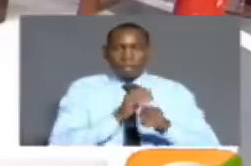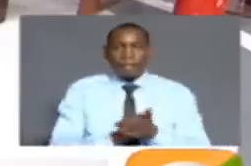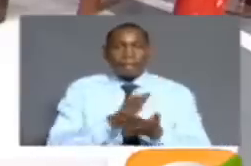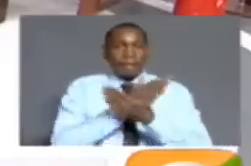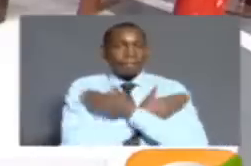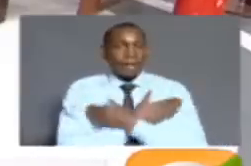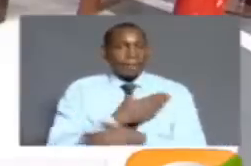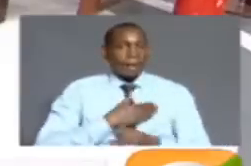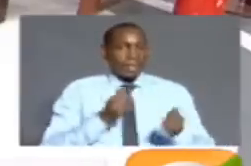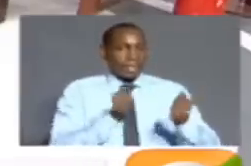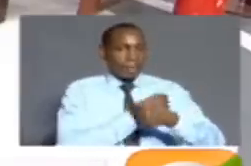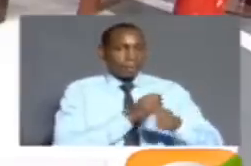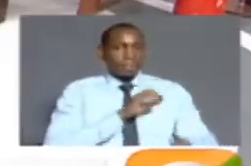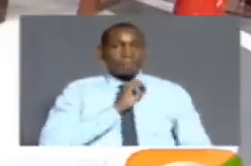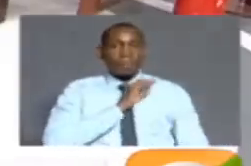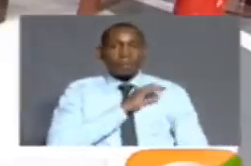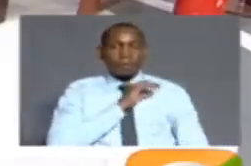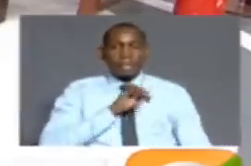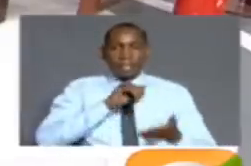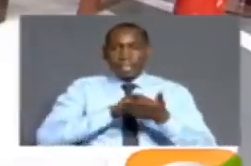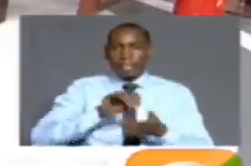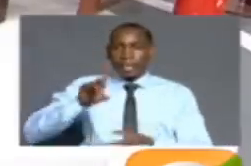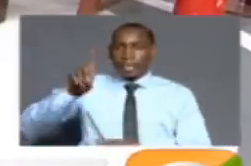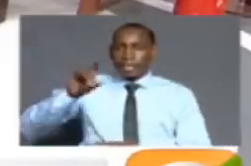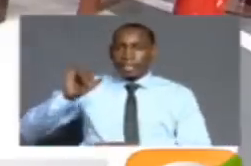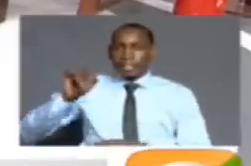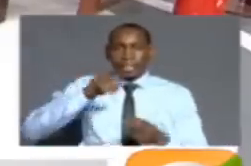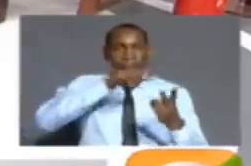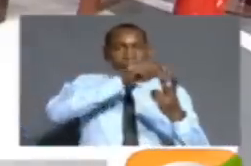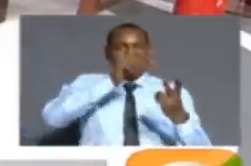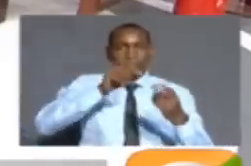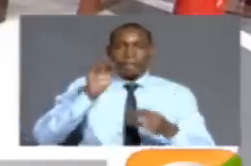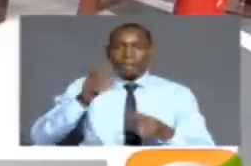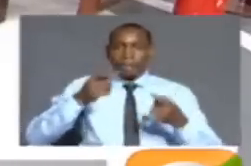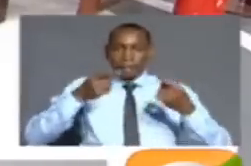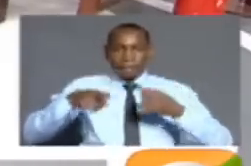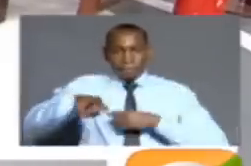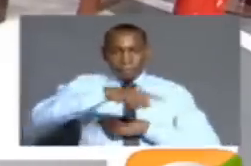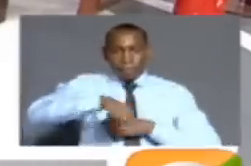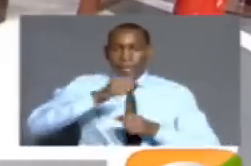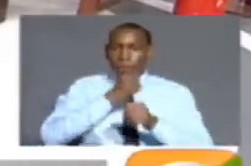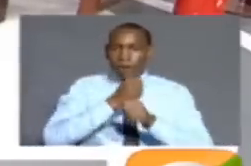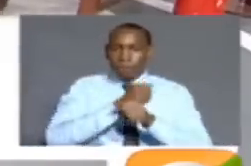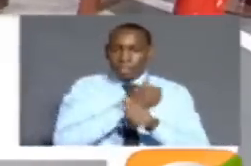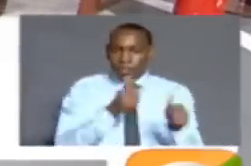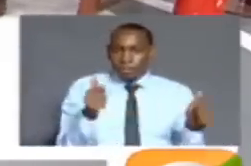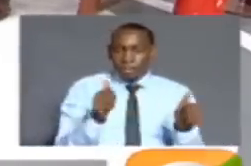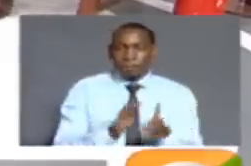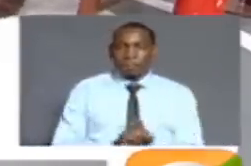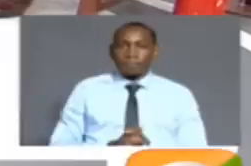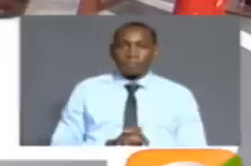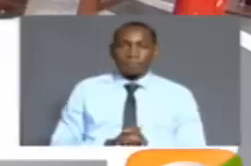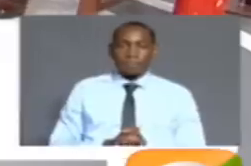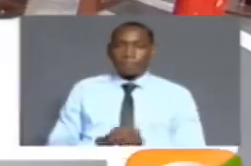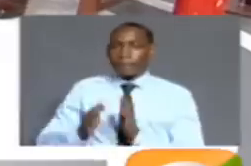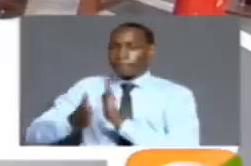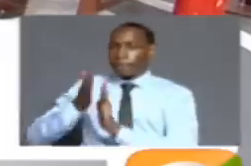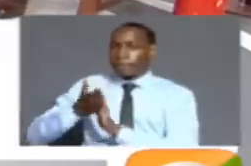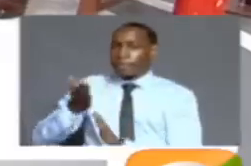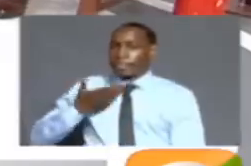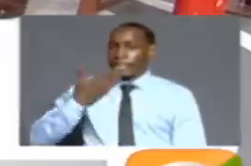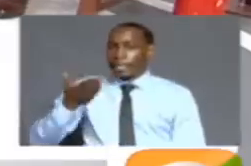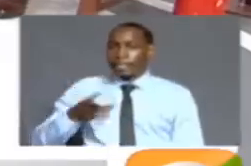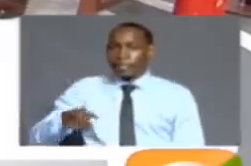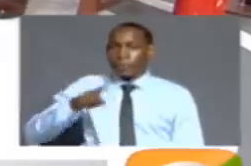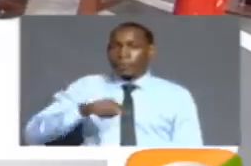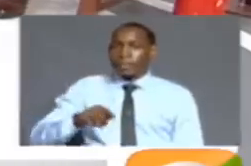complaining and saying that this year is being selective if we ourselves did our job properly. Mm. True. Real quick, absolutely. And quick answers. Mm. Have we